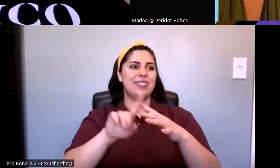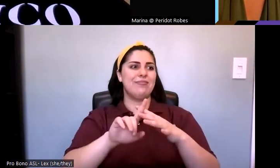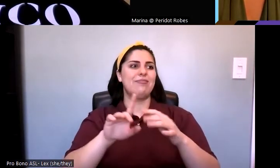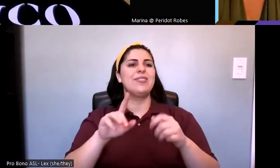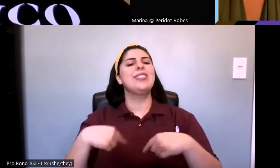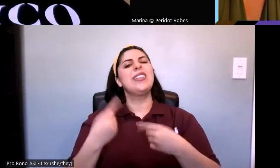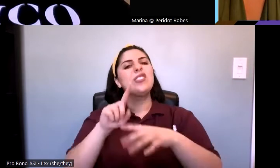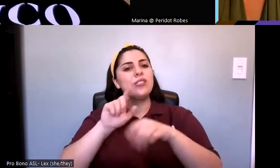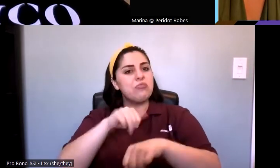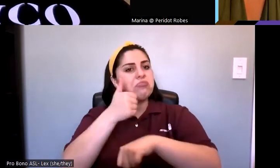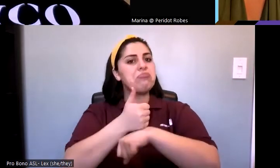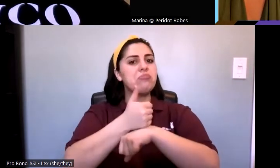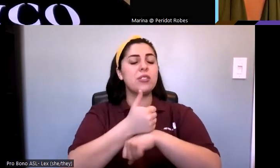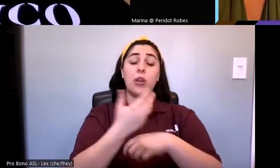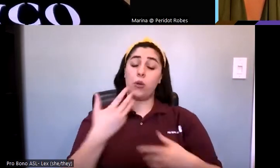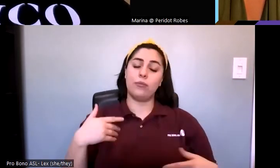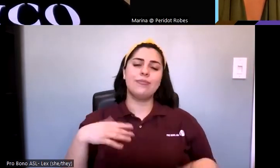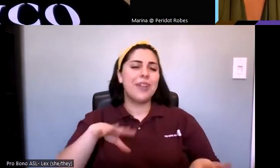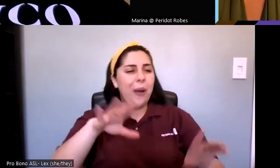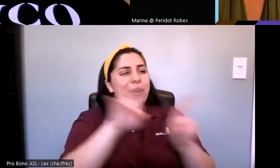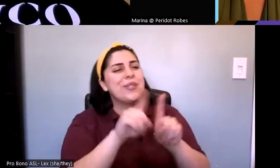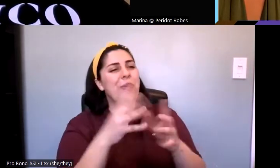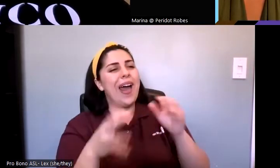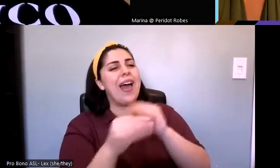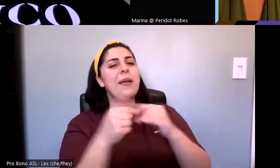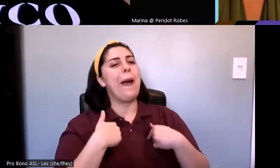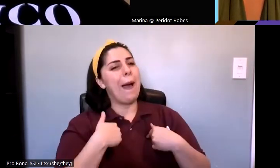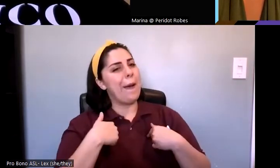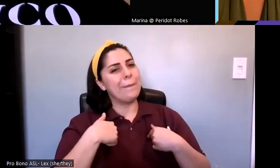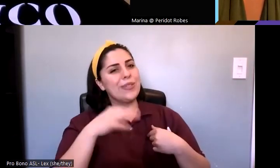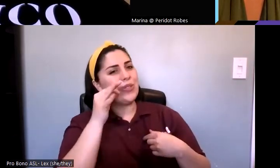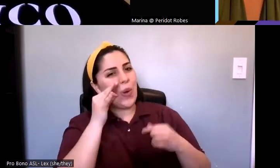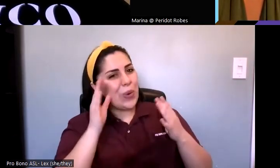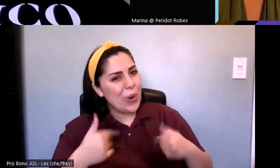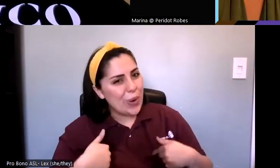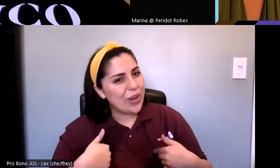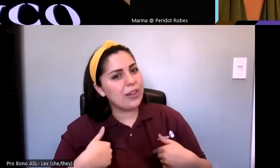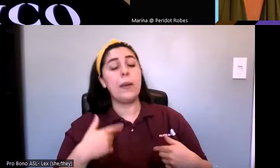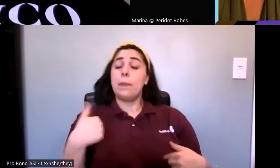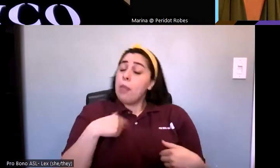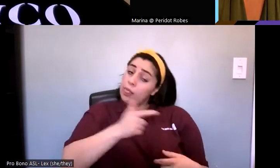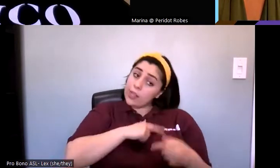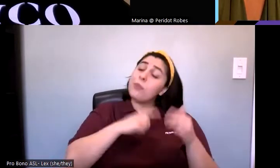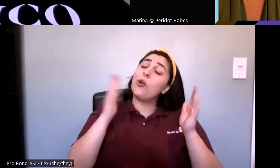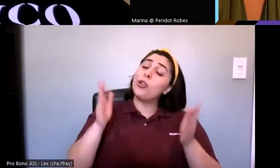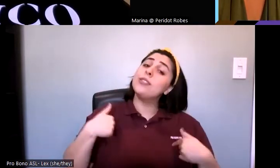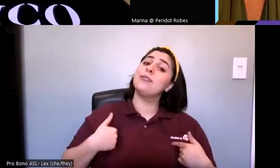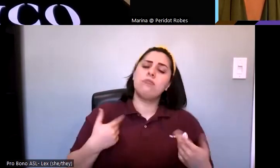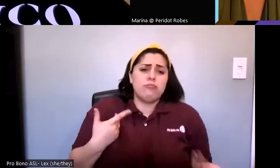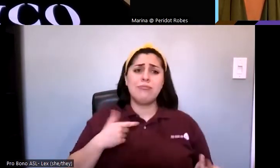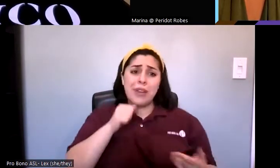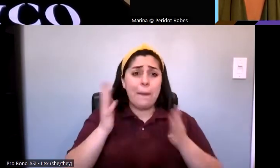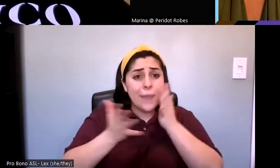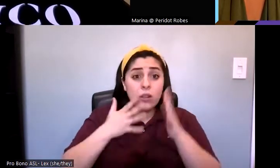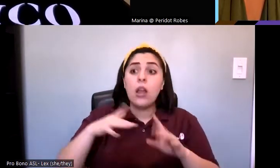would be. I really I'm a stoner. I am a lazy person, and I'm not ashamed to say that. Not all disabled